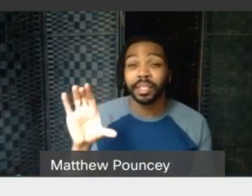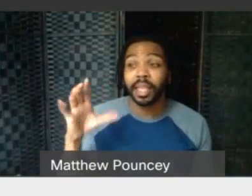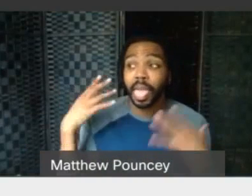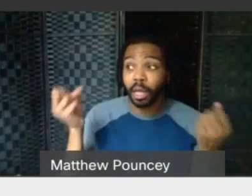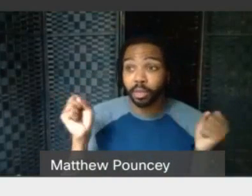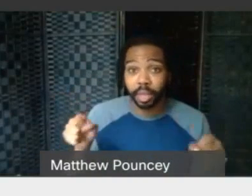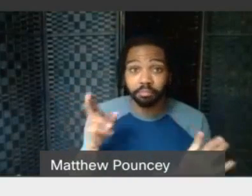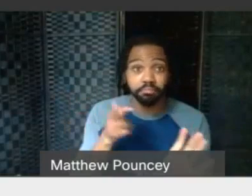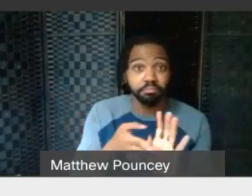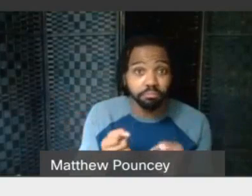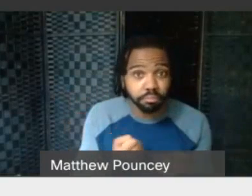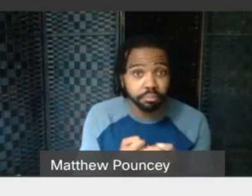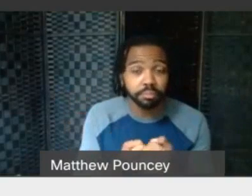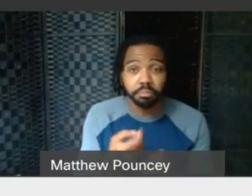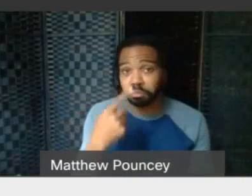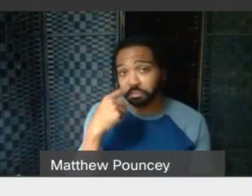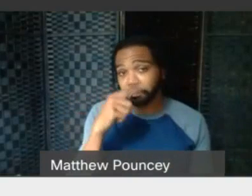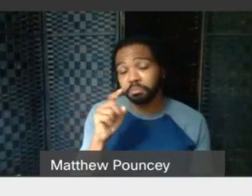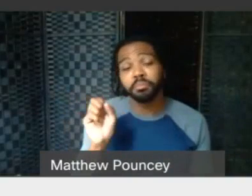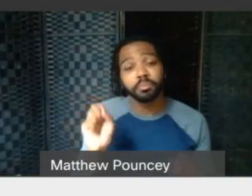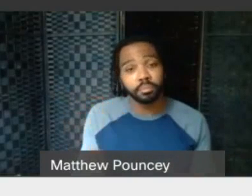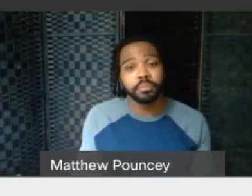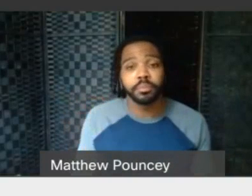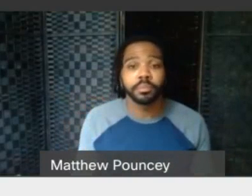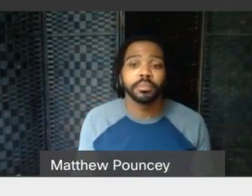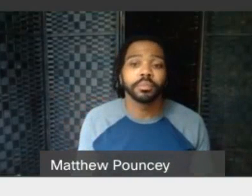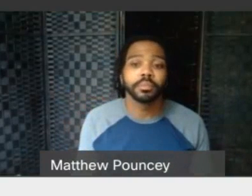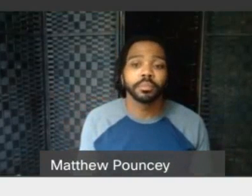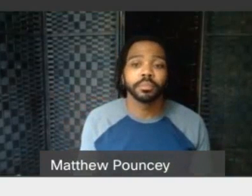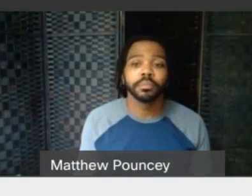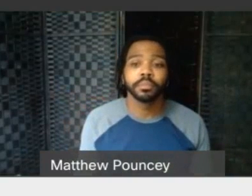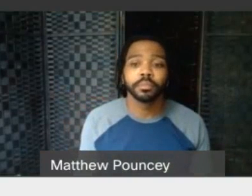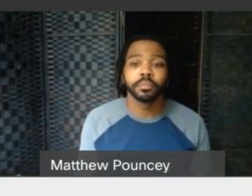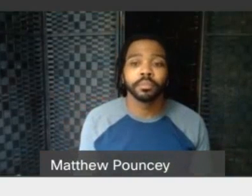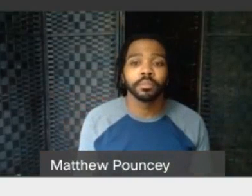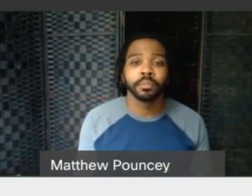support, that process in any way, we're here to do that also.